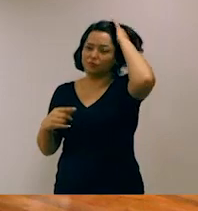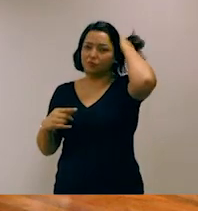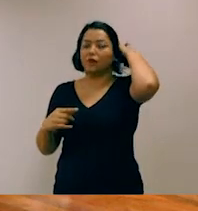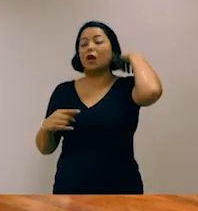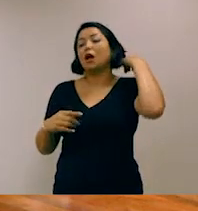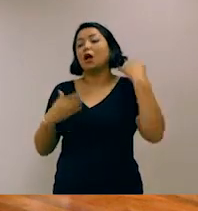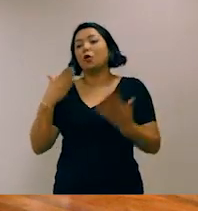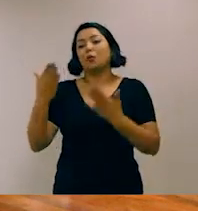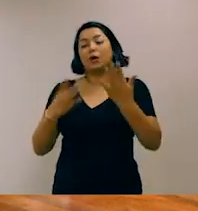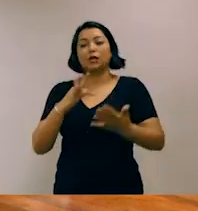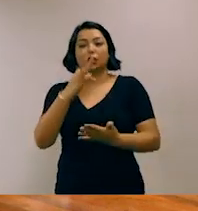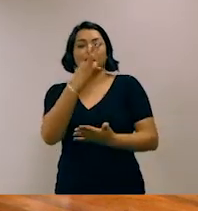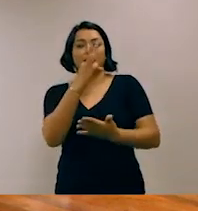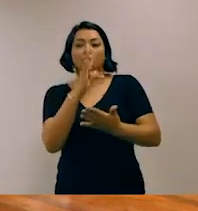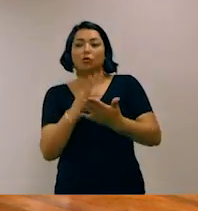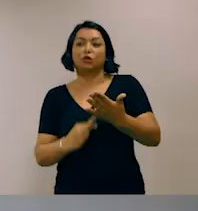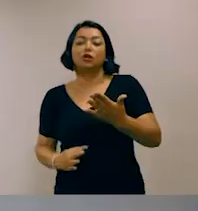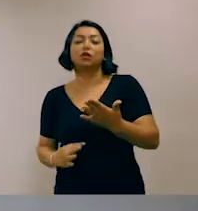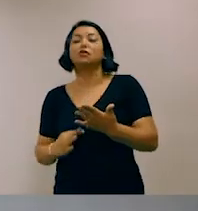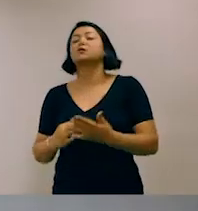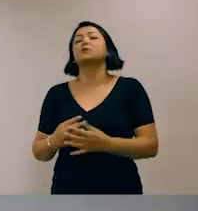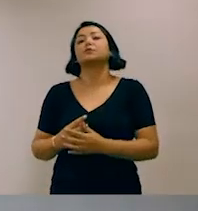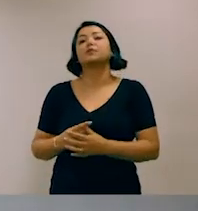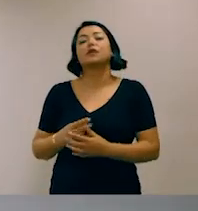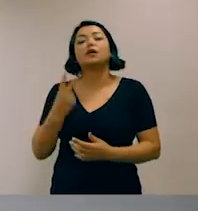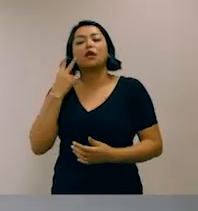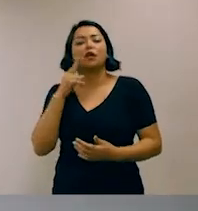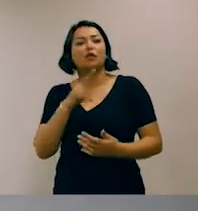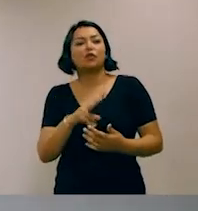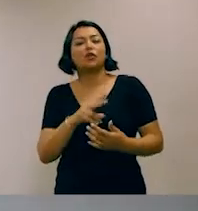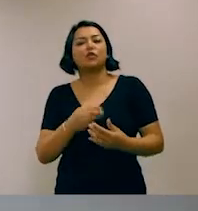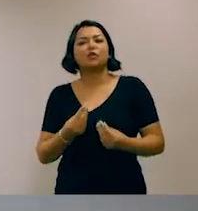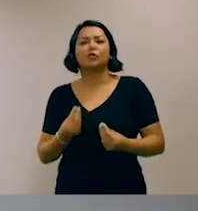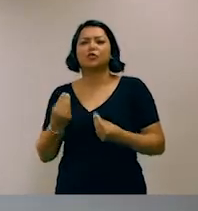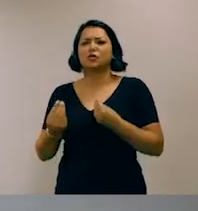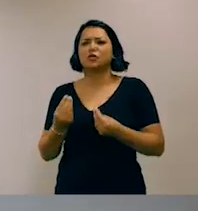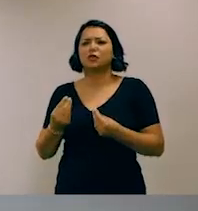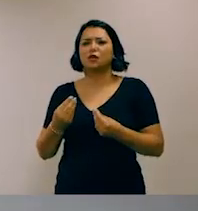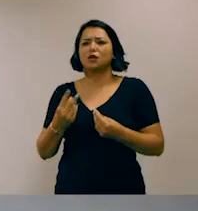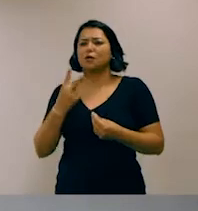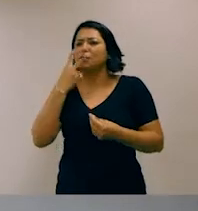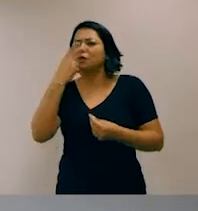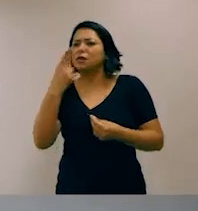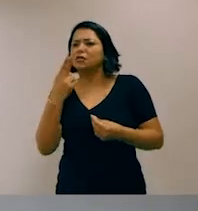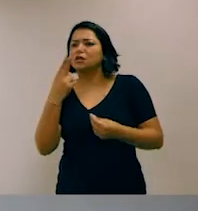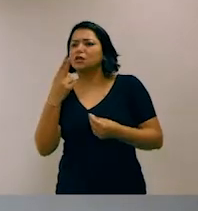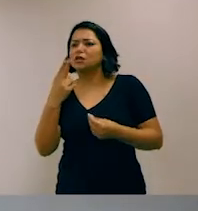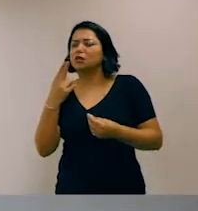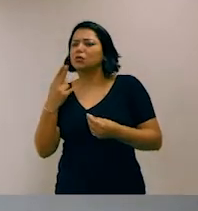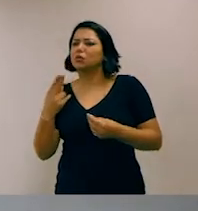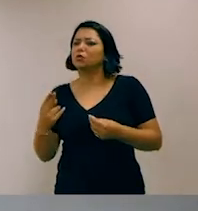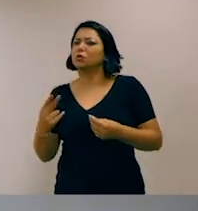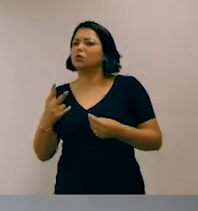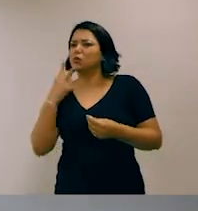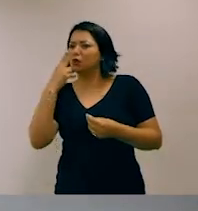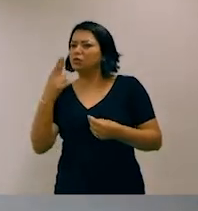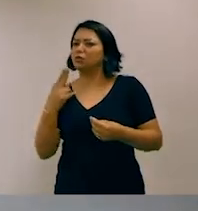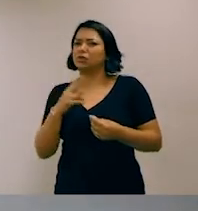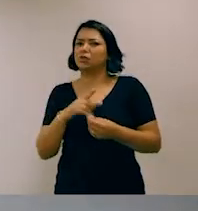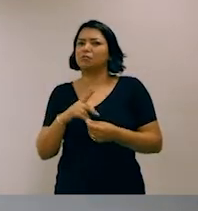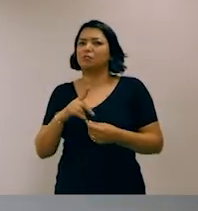text with the groups that I have, and I see the one that has the